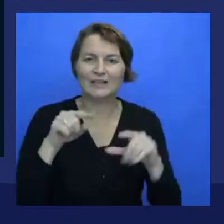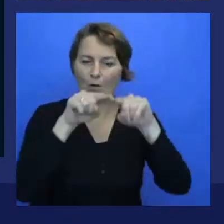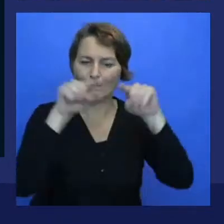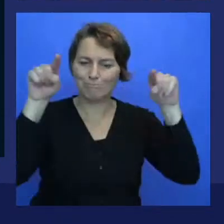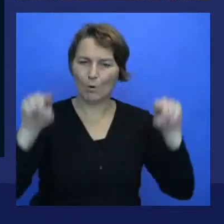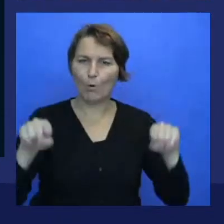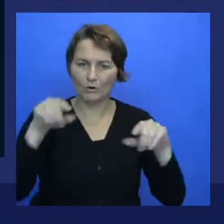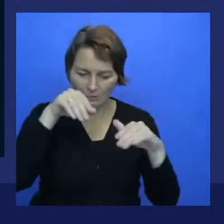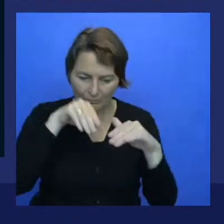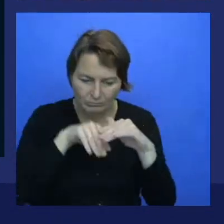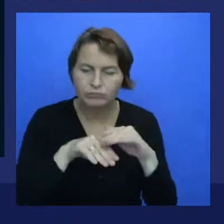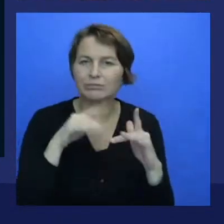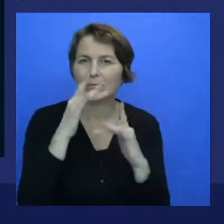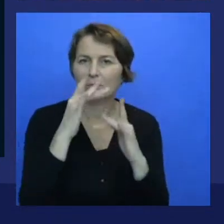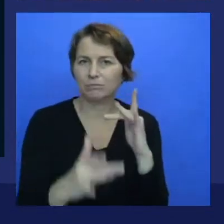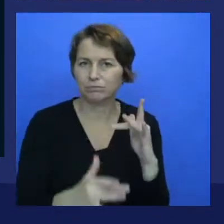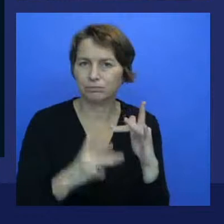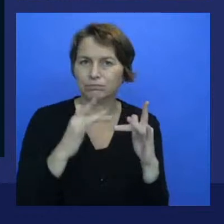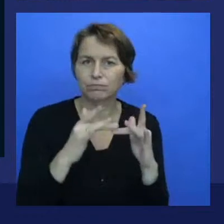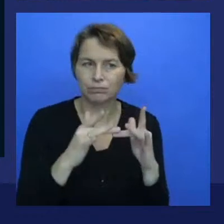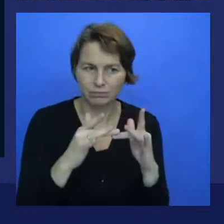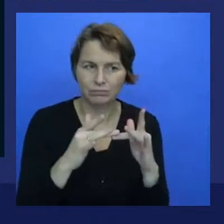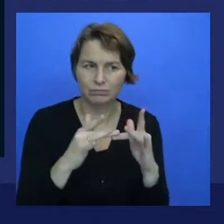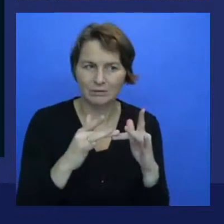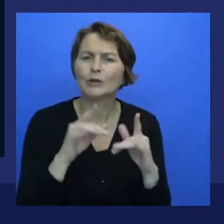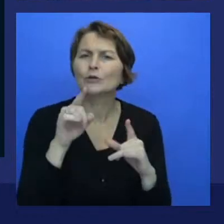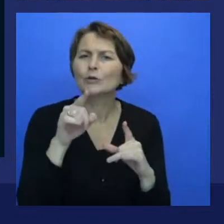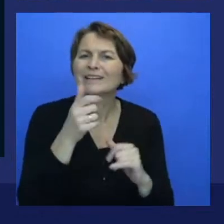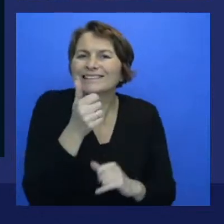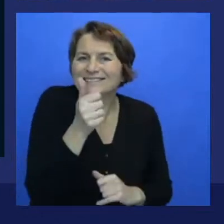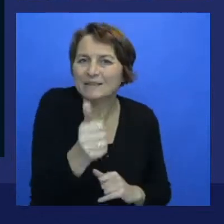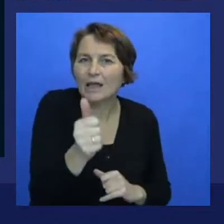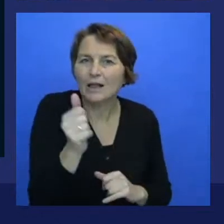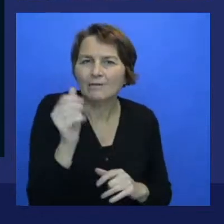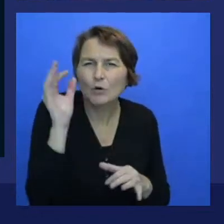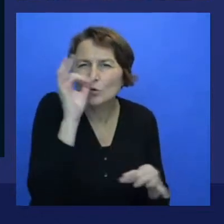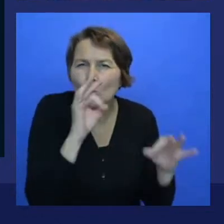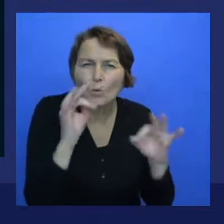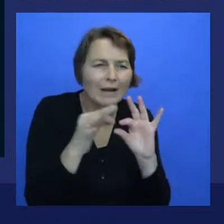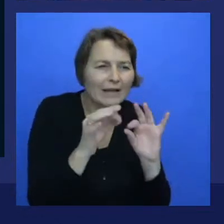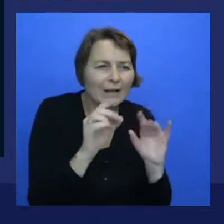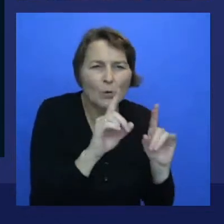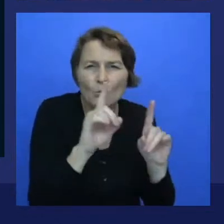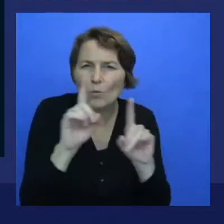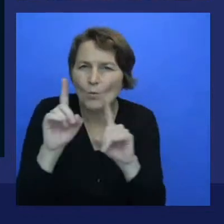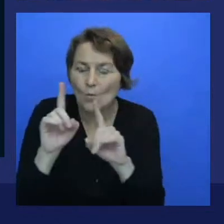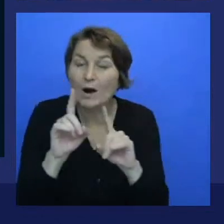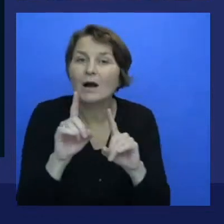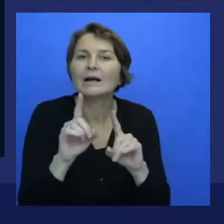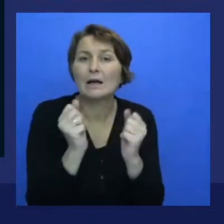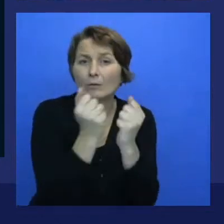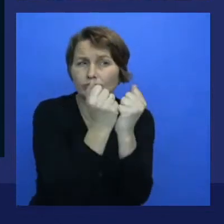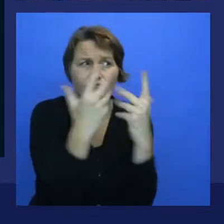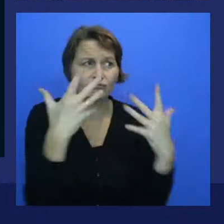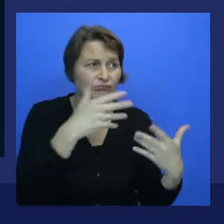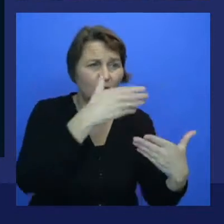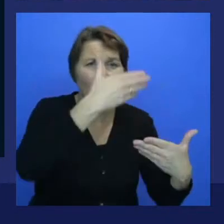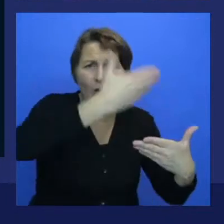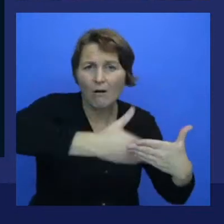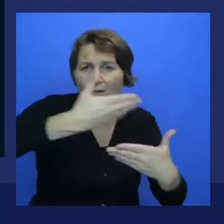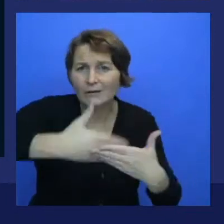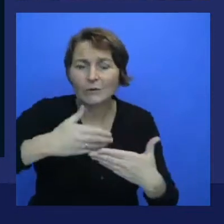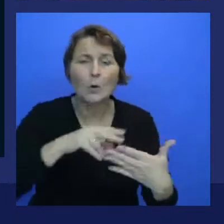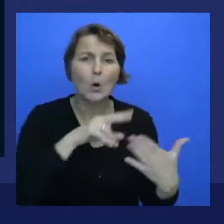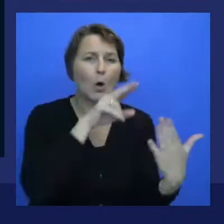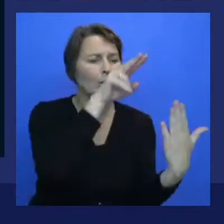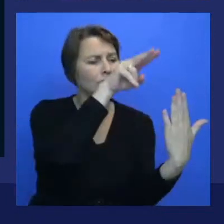Google in Bing, and then you will see lots of articles, lots of